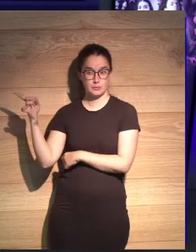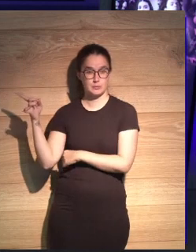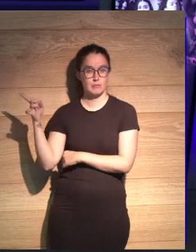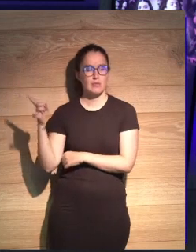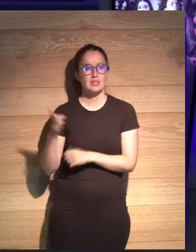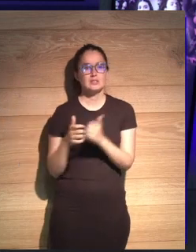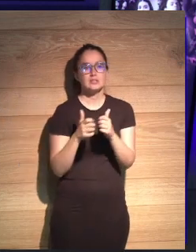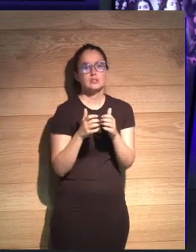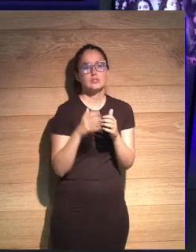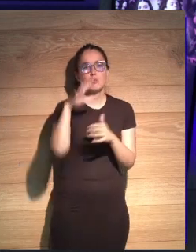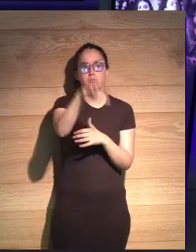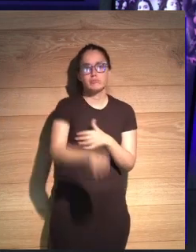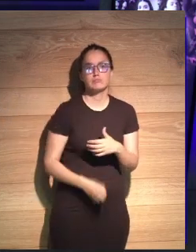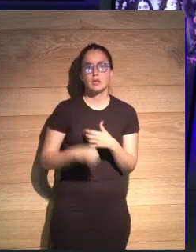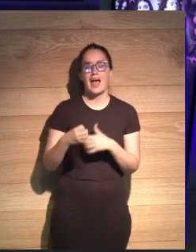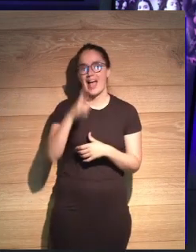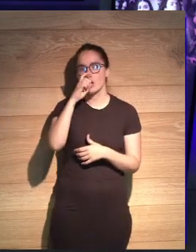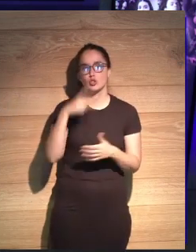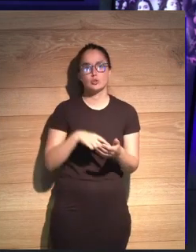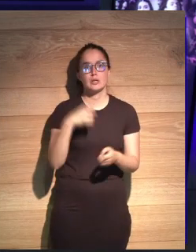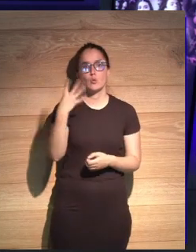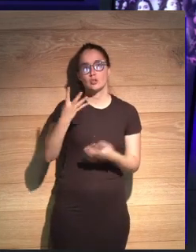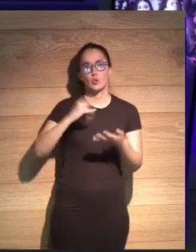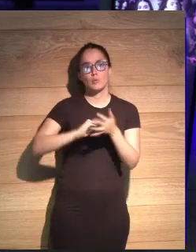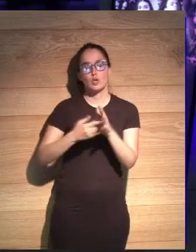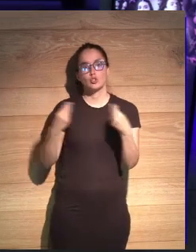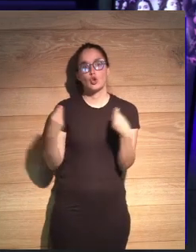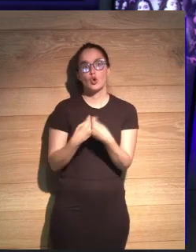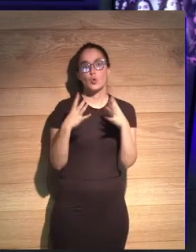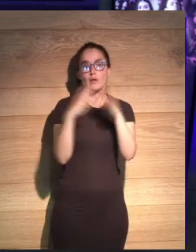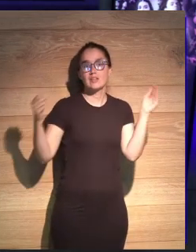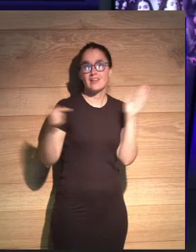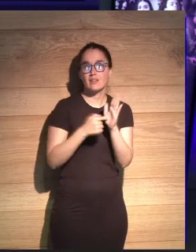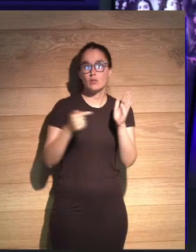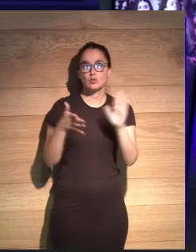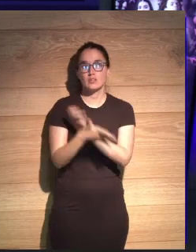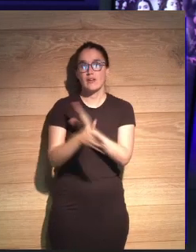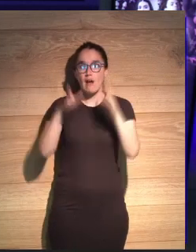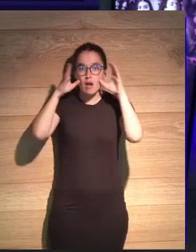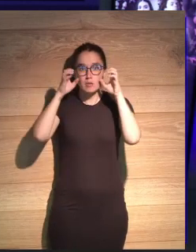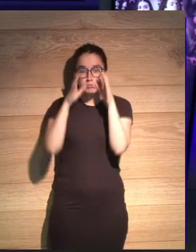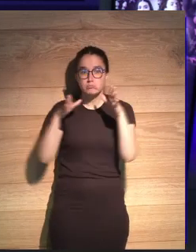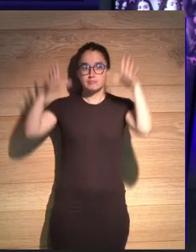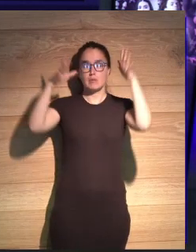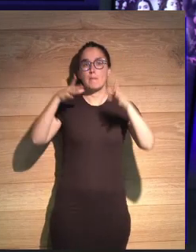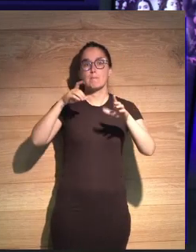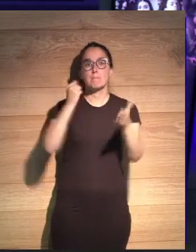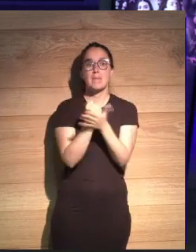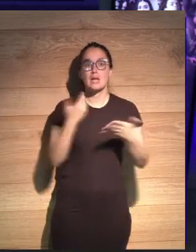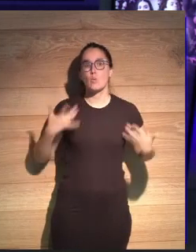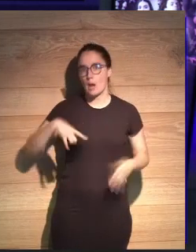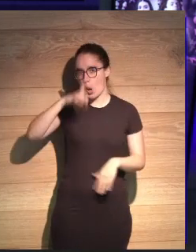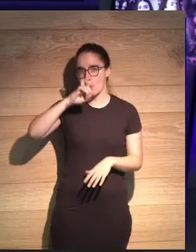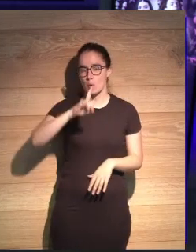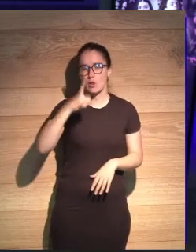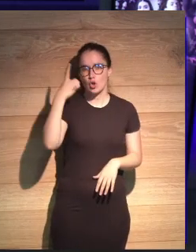This picture, this is a device we bought in 2004 in a project with the University of Deusto. These